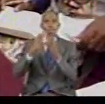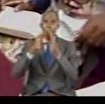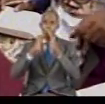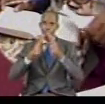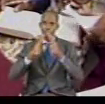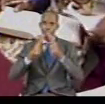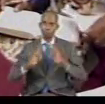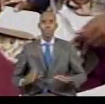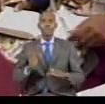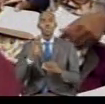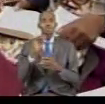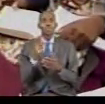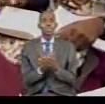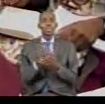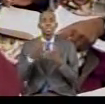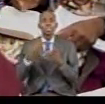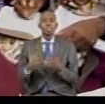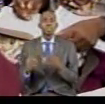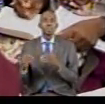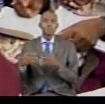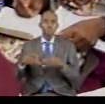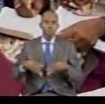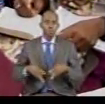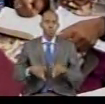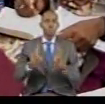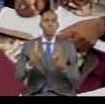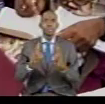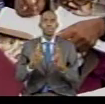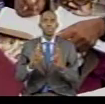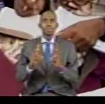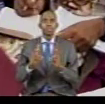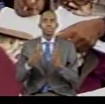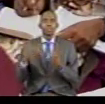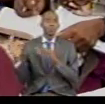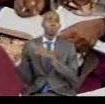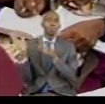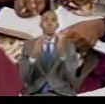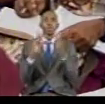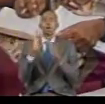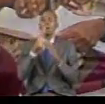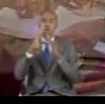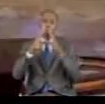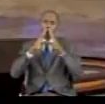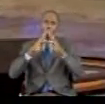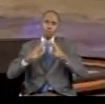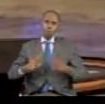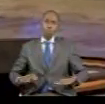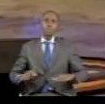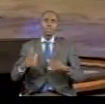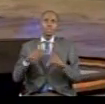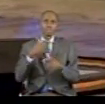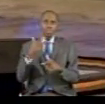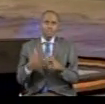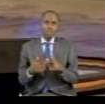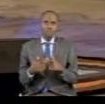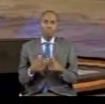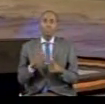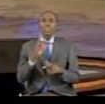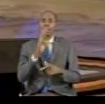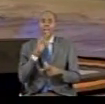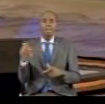the waves thereof are still. Then are they